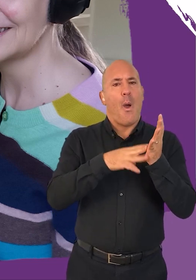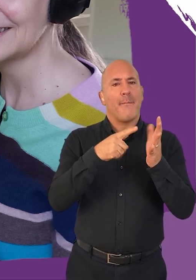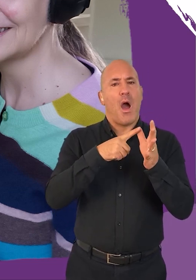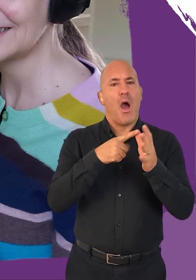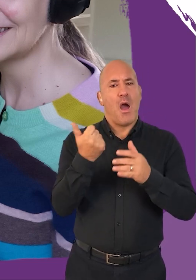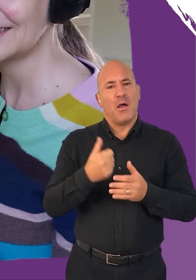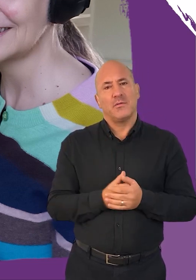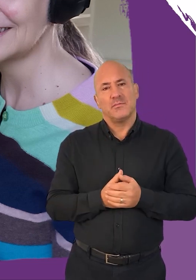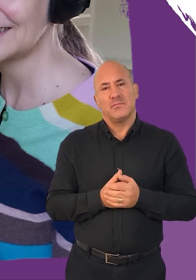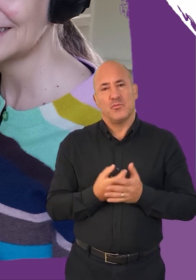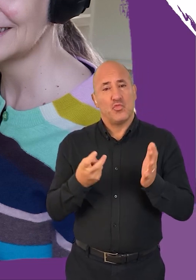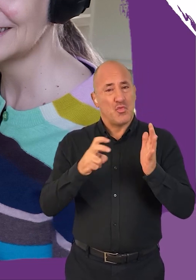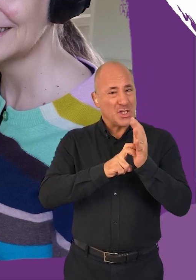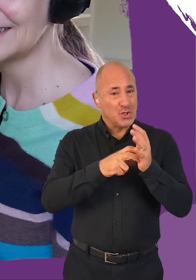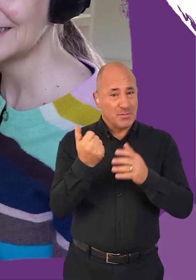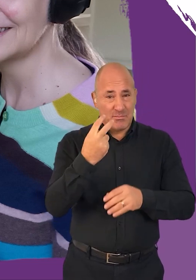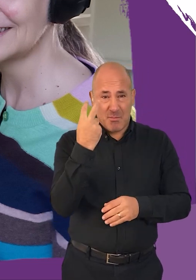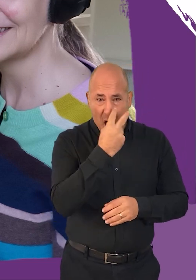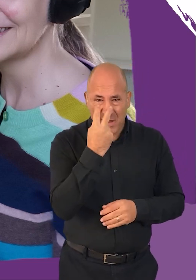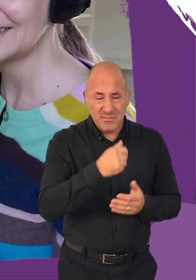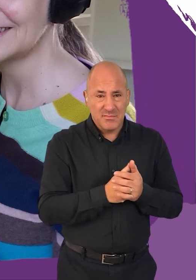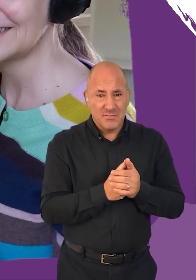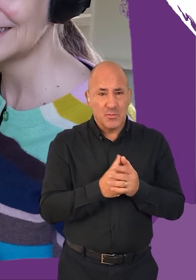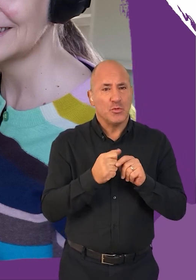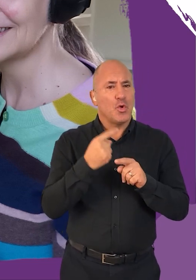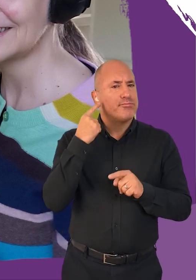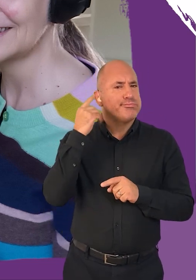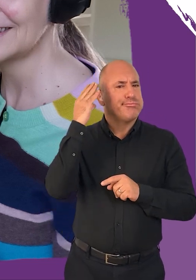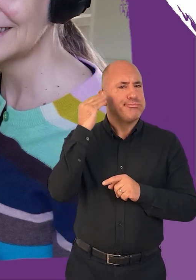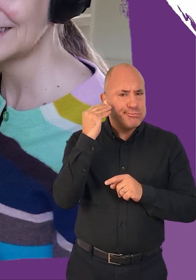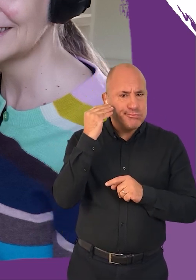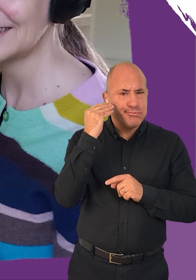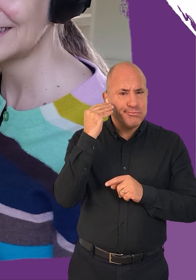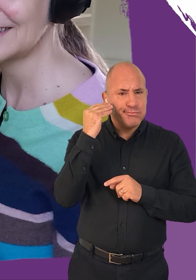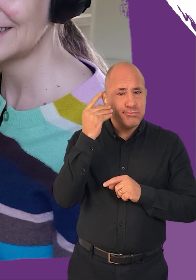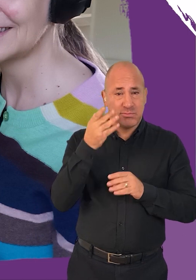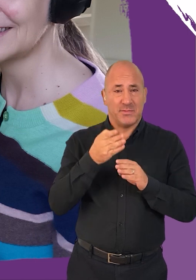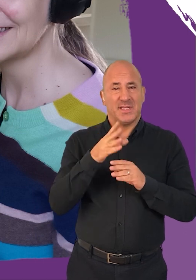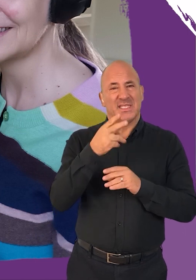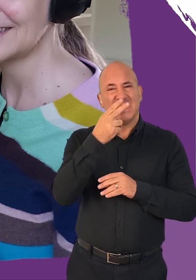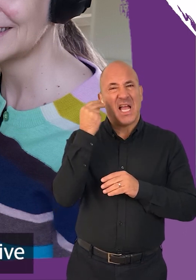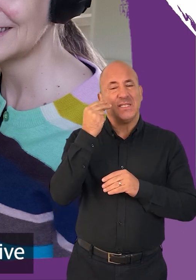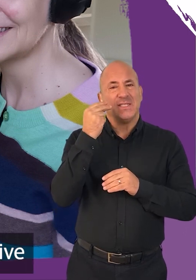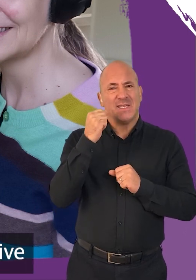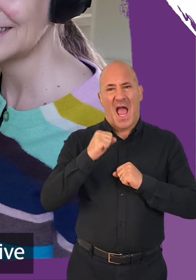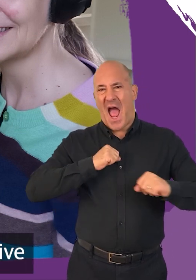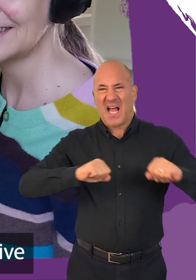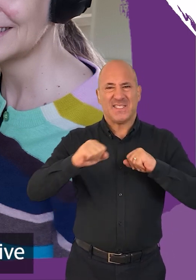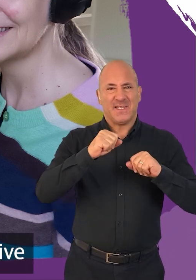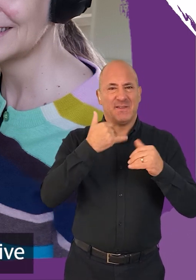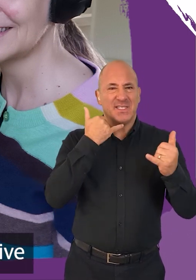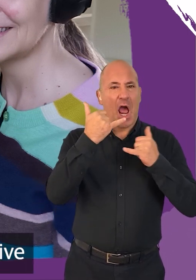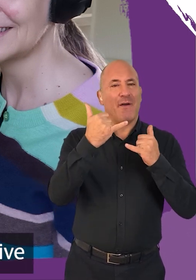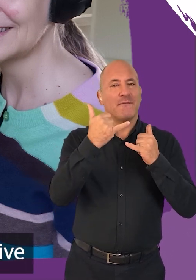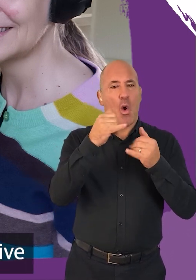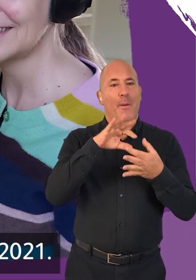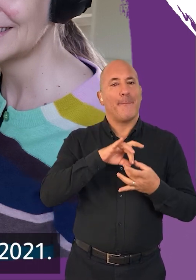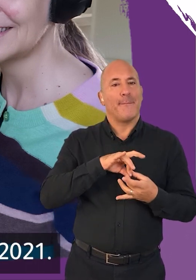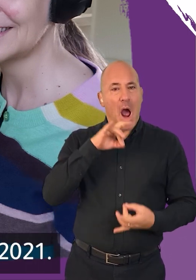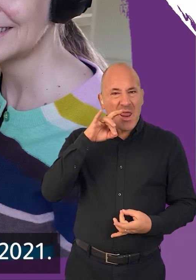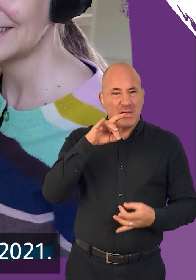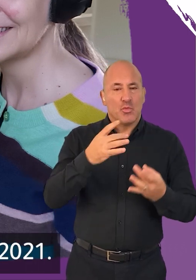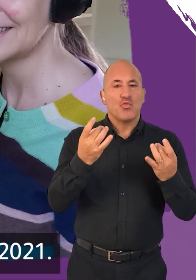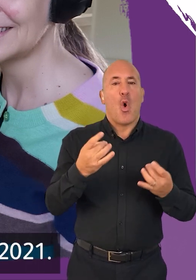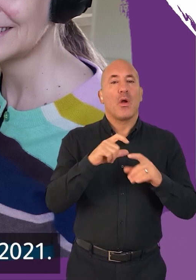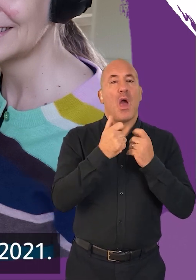Norma Pearson. Norma is registered blind and has a hearing impairment and has been attending the Sense Active